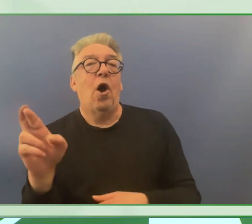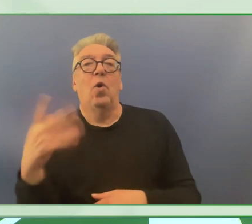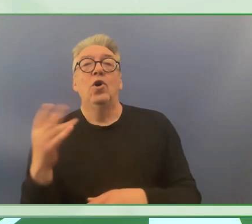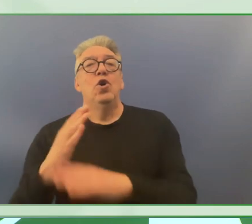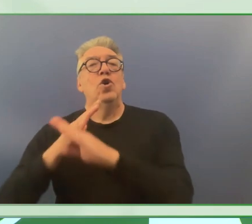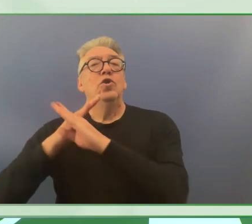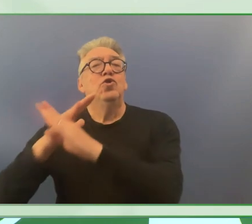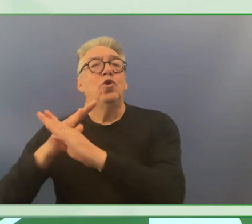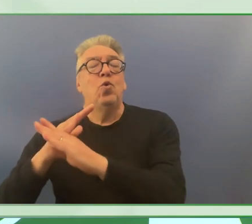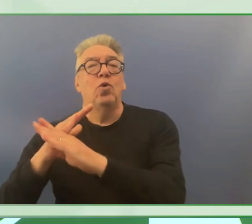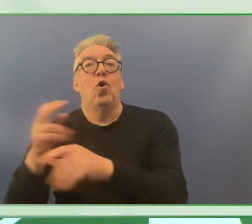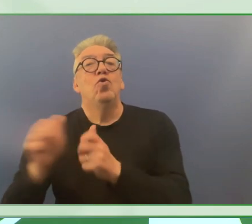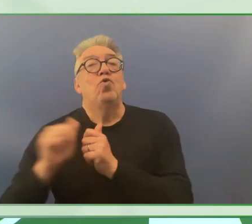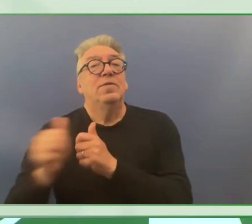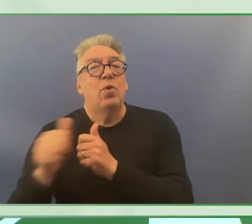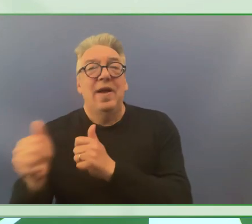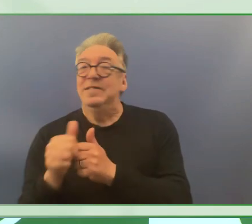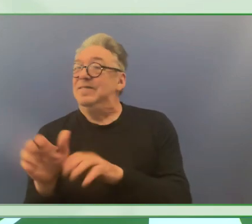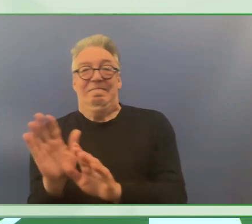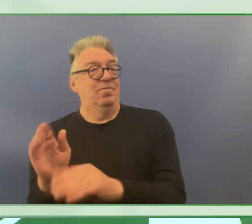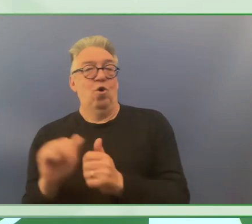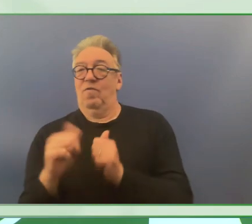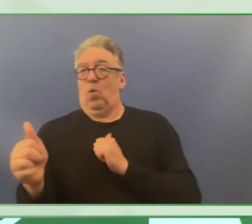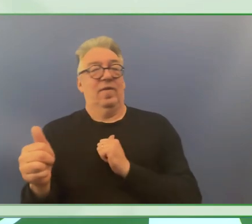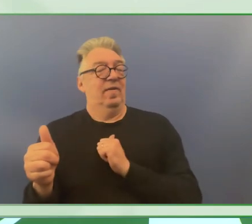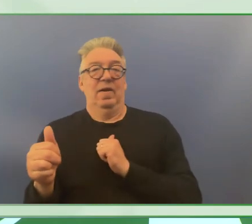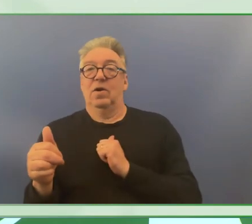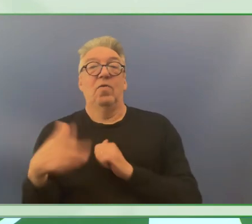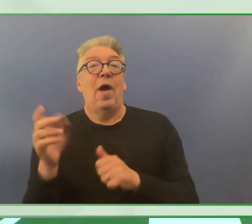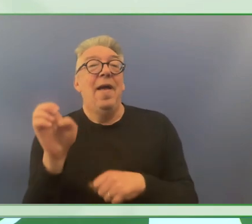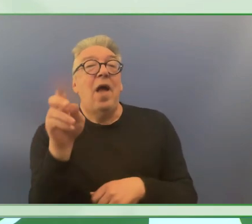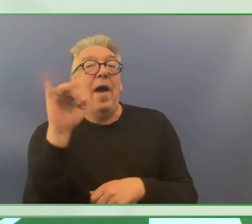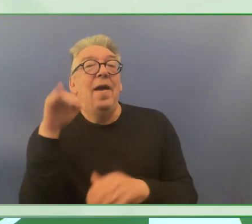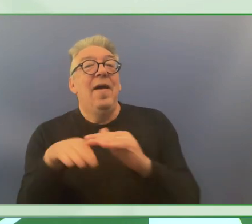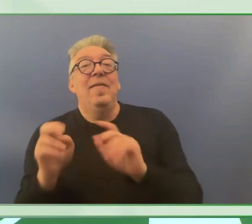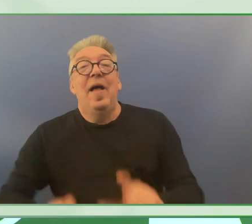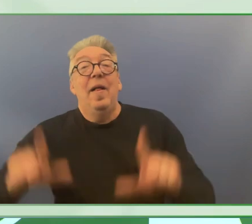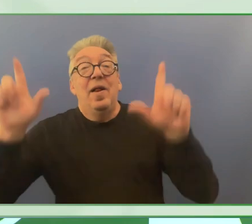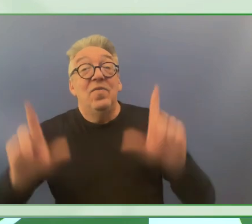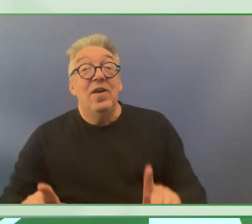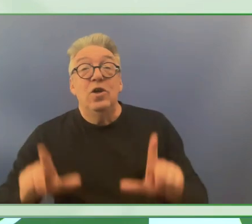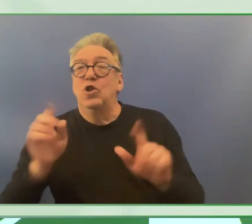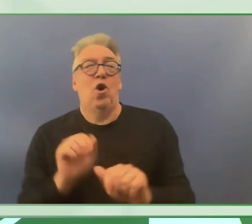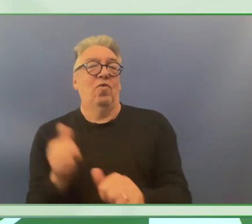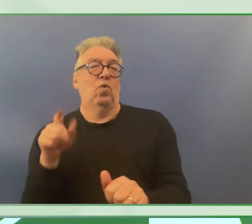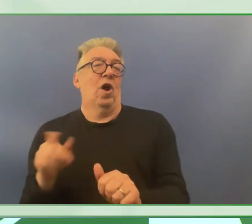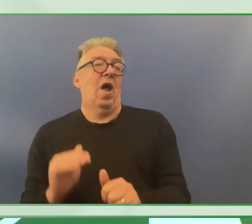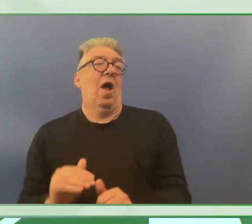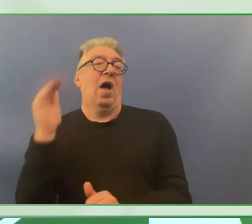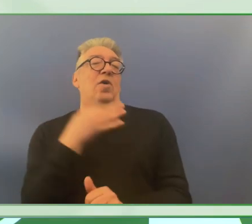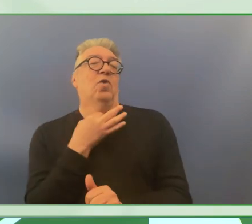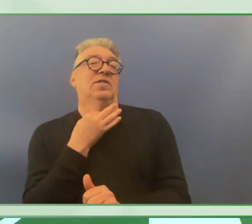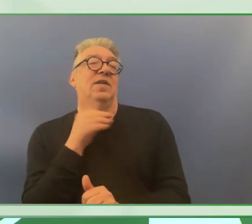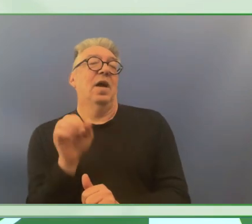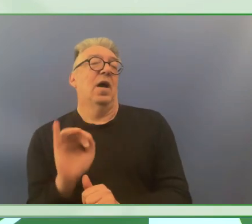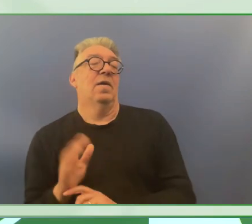like transportation or, I don't know, AI in elevators or something like this. This is high-risk AI applications. Sure, you